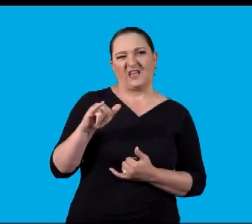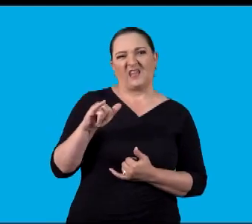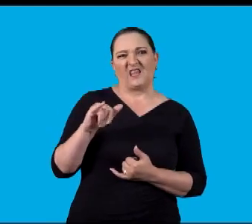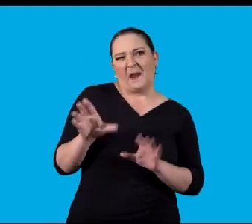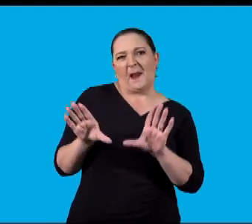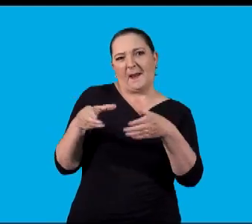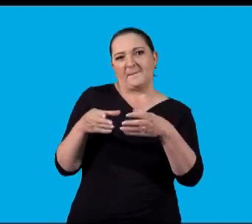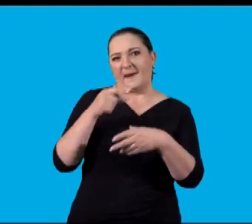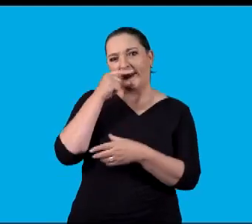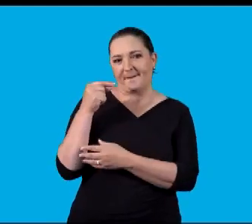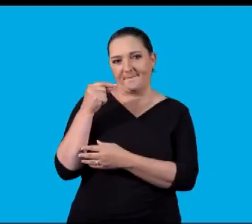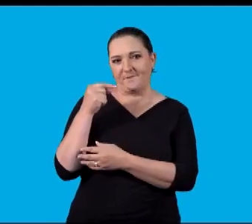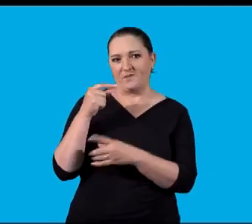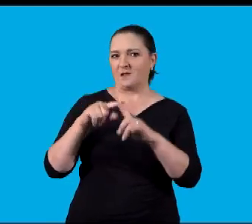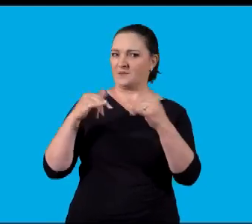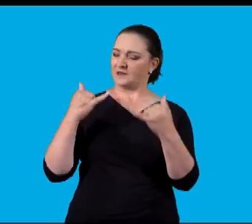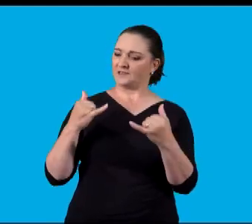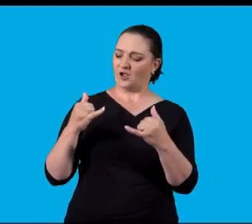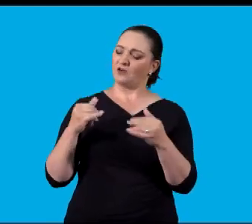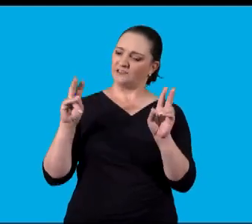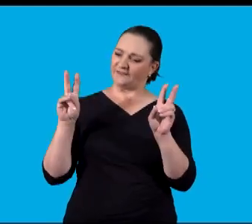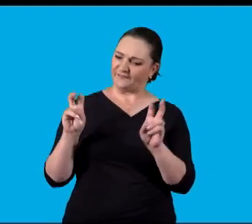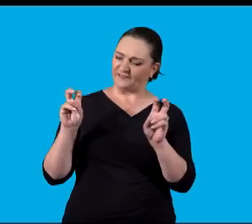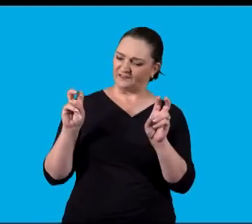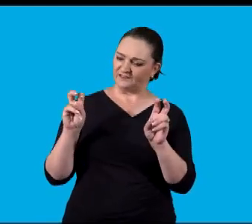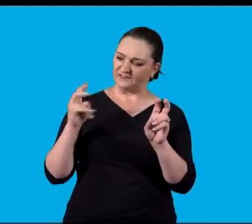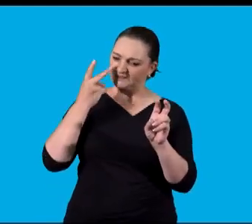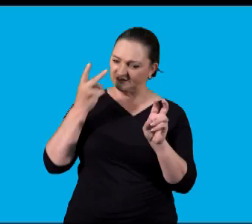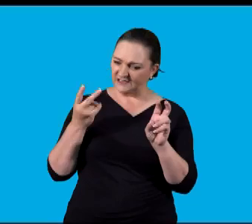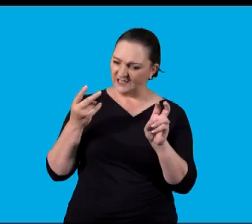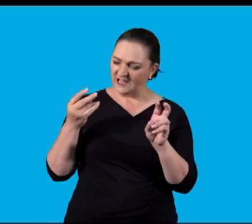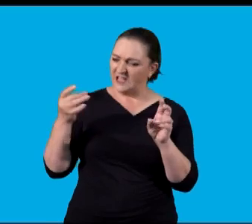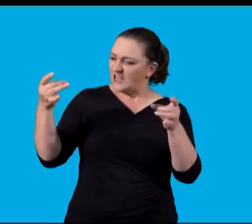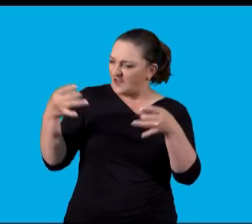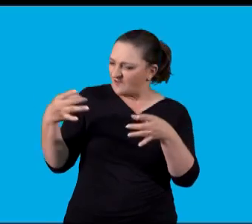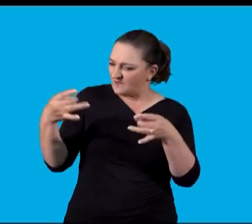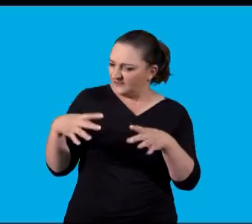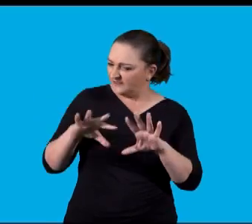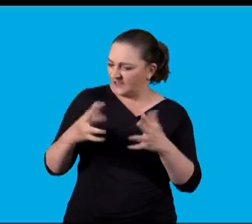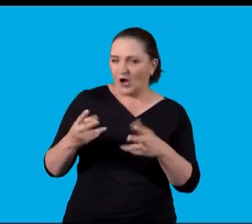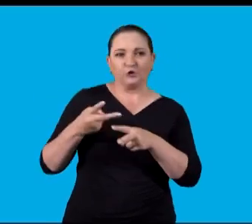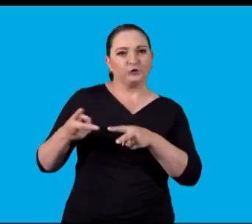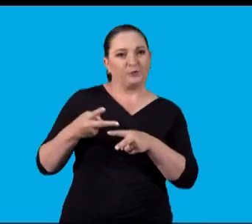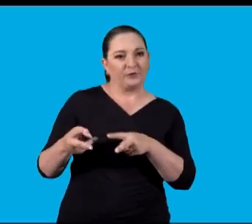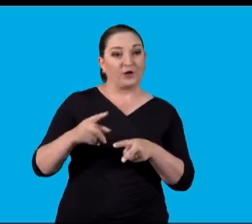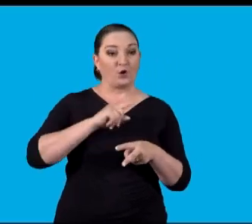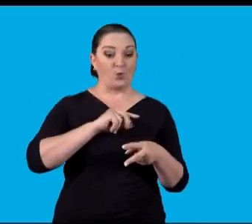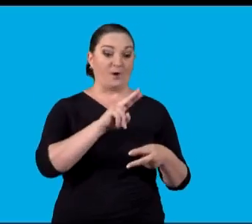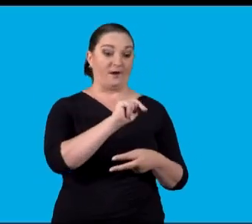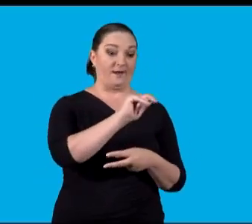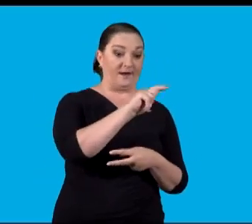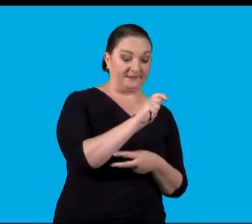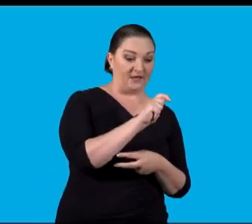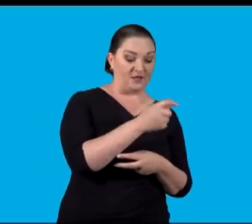And the question then is, what do I do with this information when I'm to prepare the reconciliation between net profit